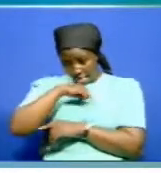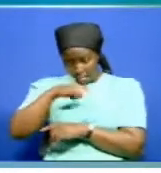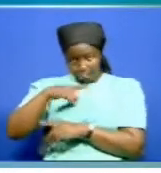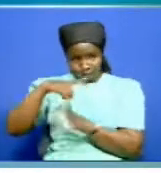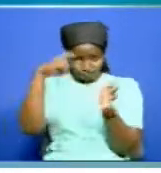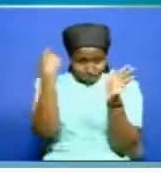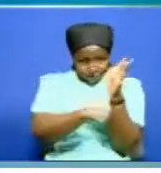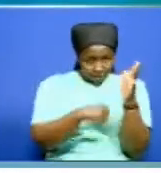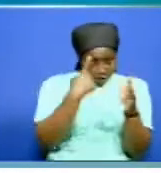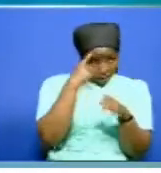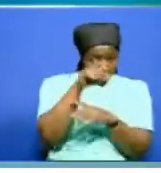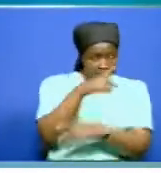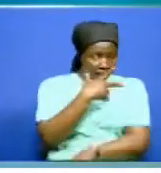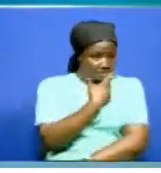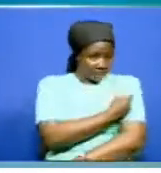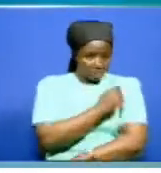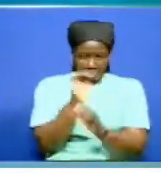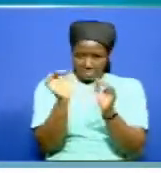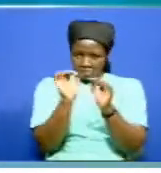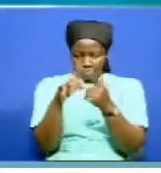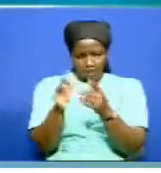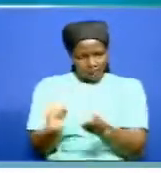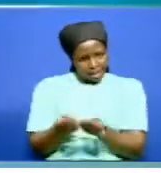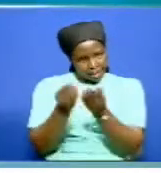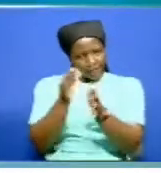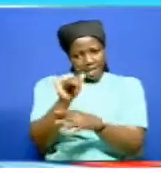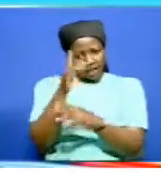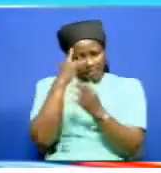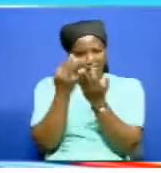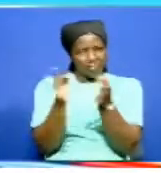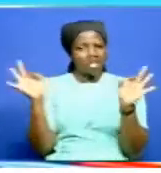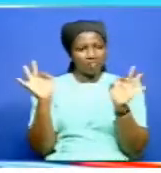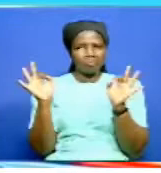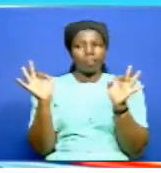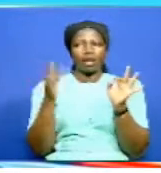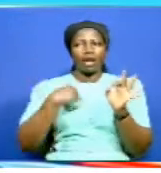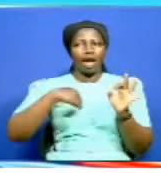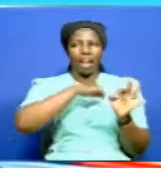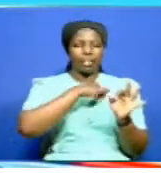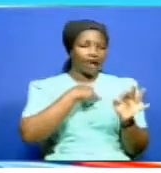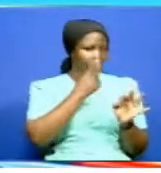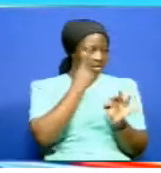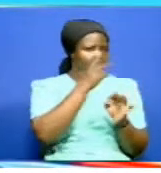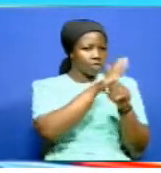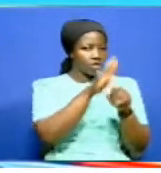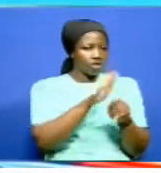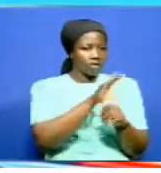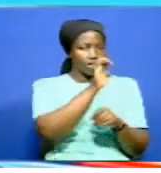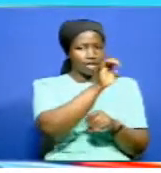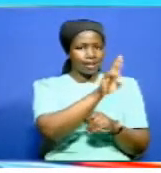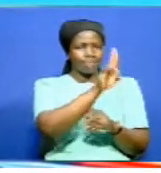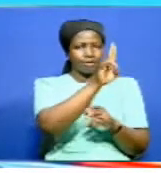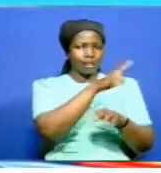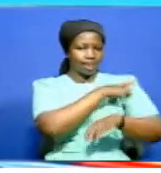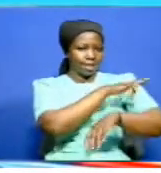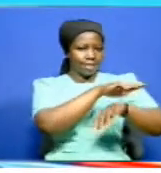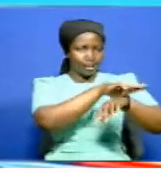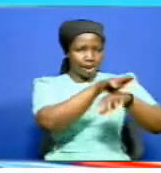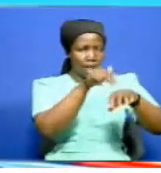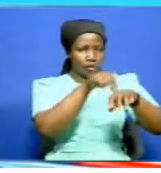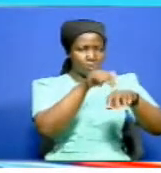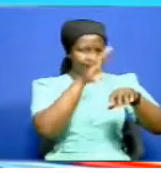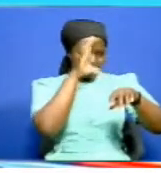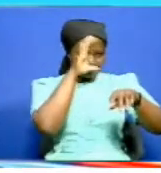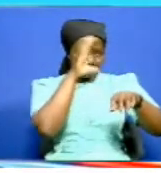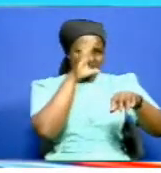for these vaccines. They'll be issued for free. Yes. And we've seen a lot of EU nations skip the COVID AstraZeneca,